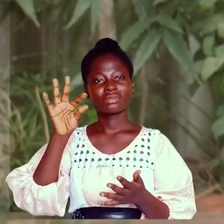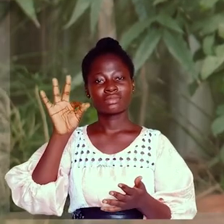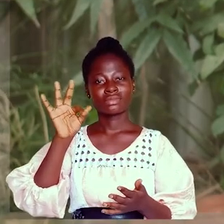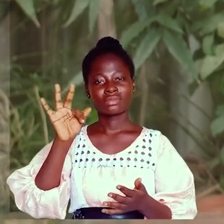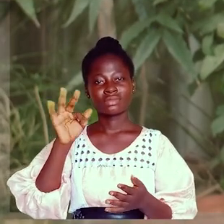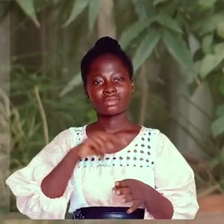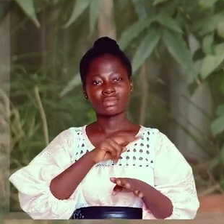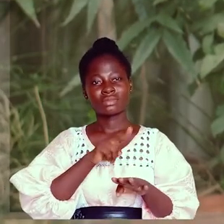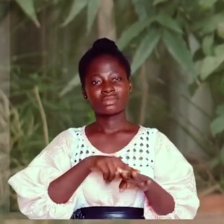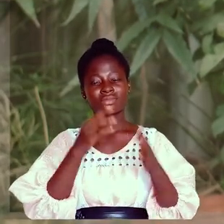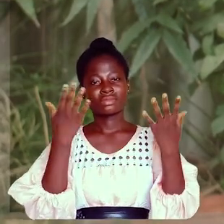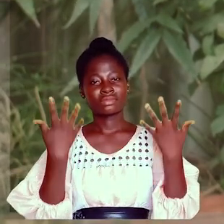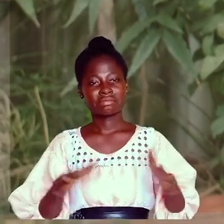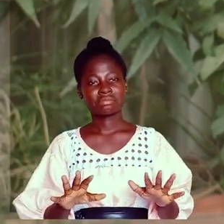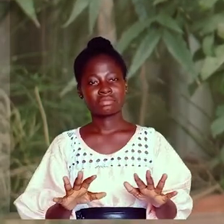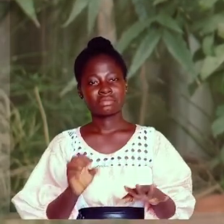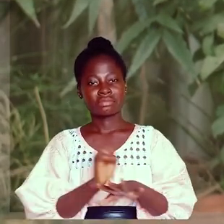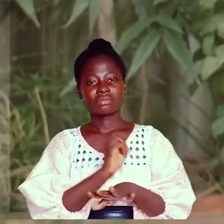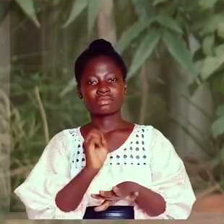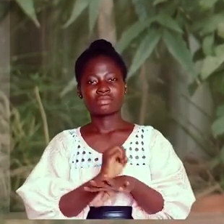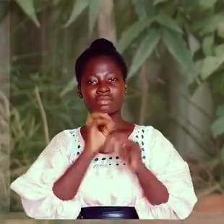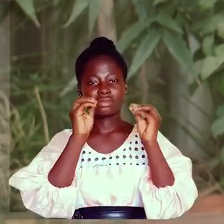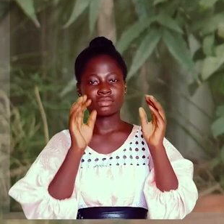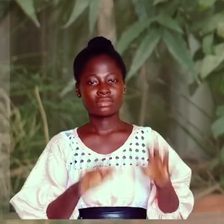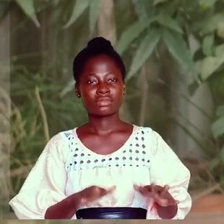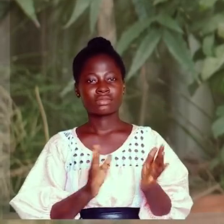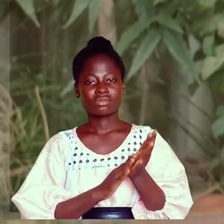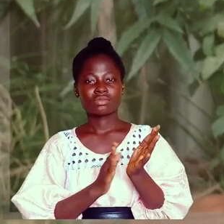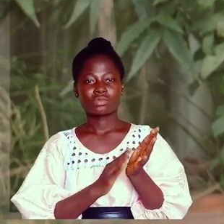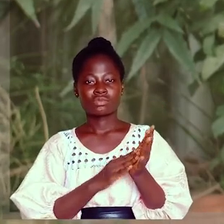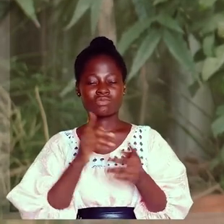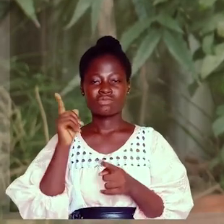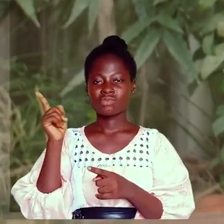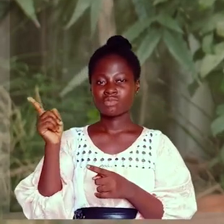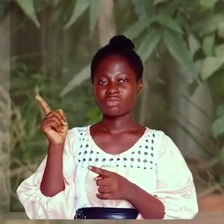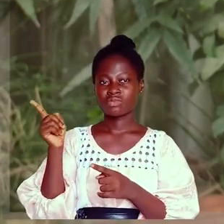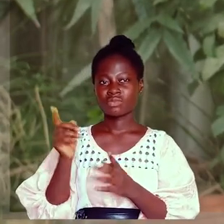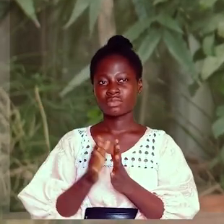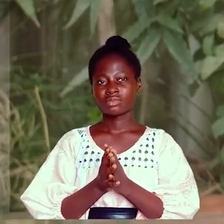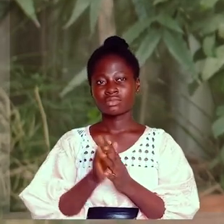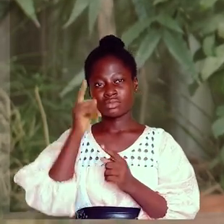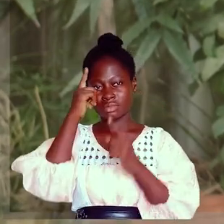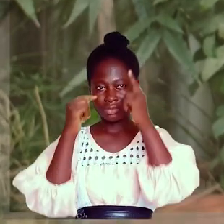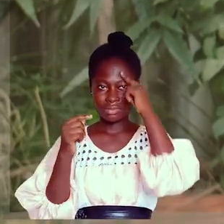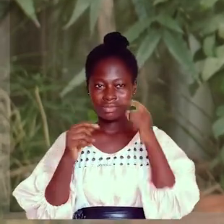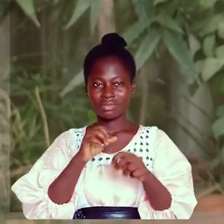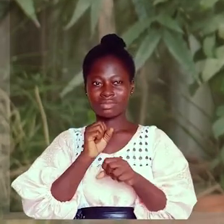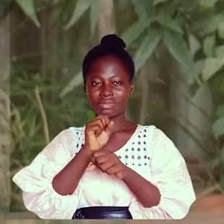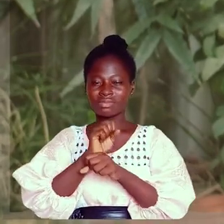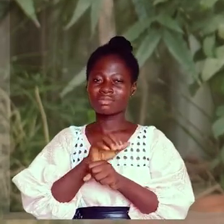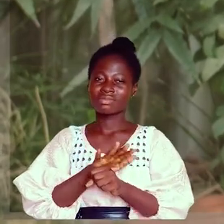2019, after my national service, I was employed as a teacher in a school. So because